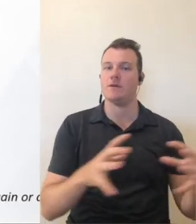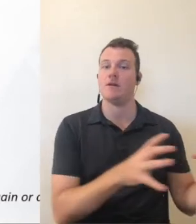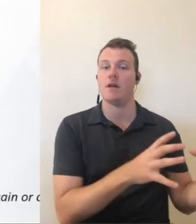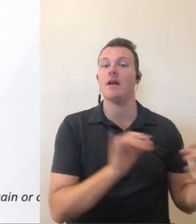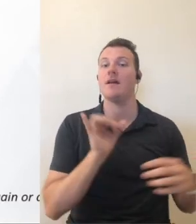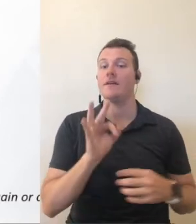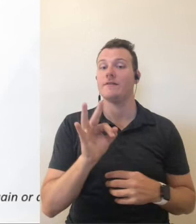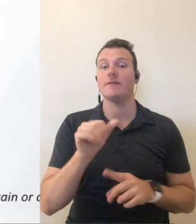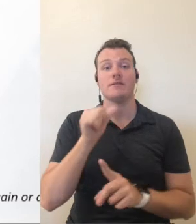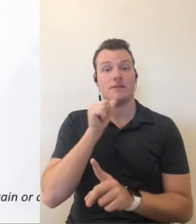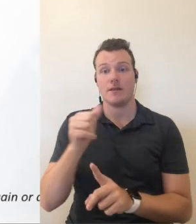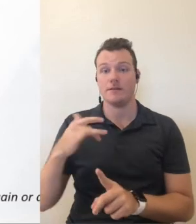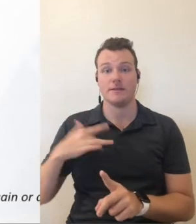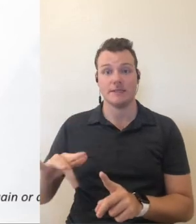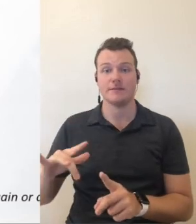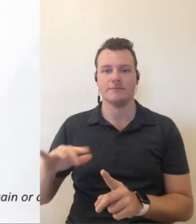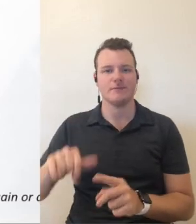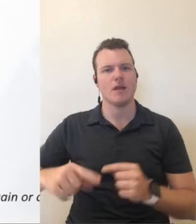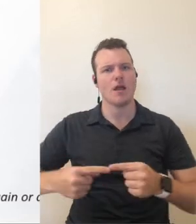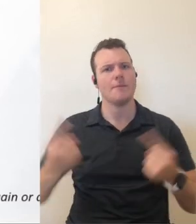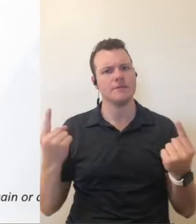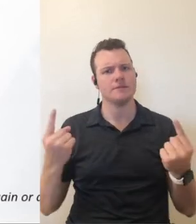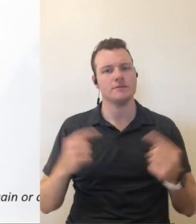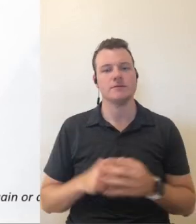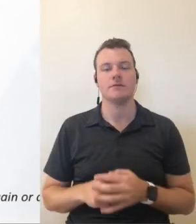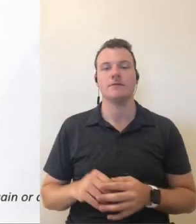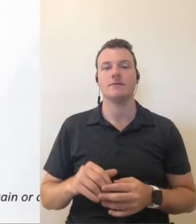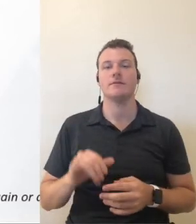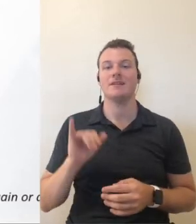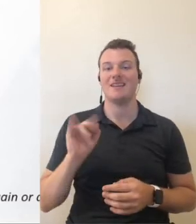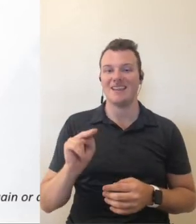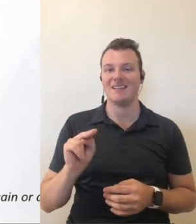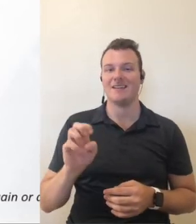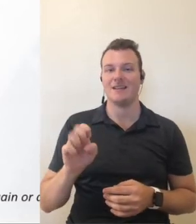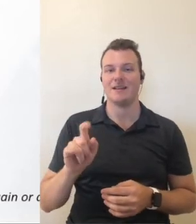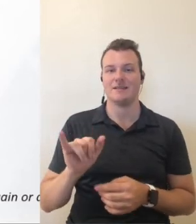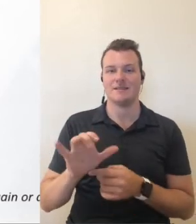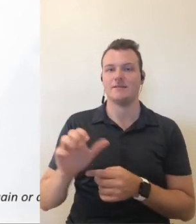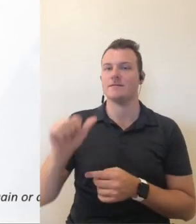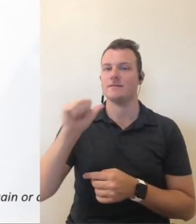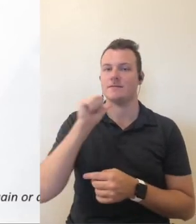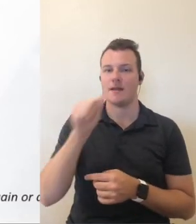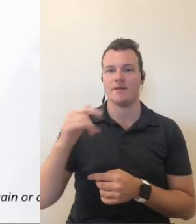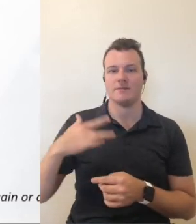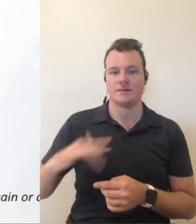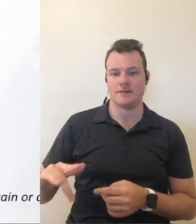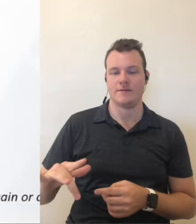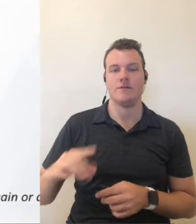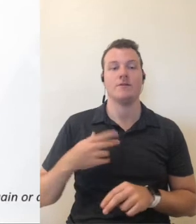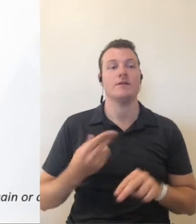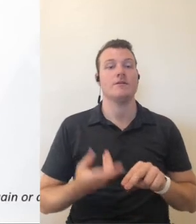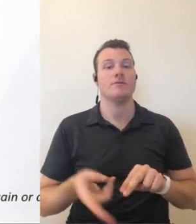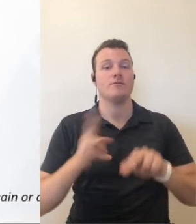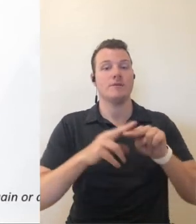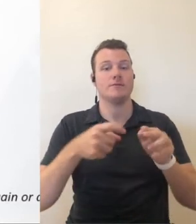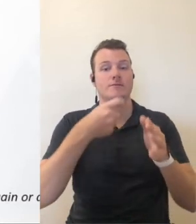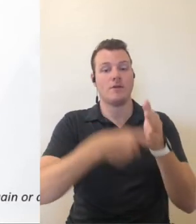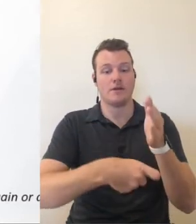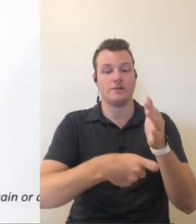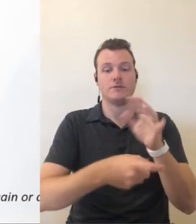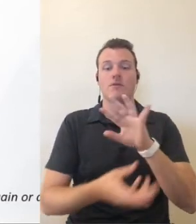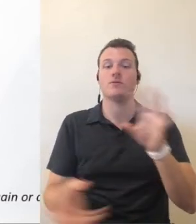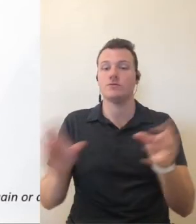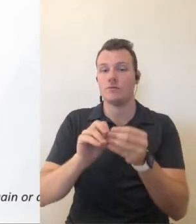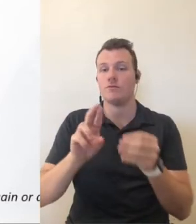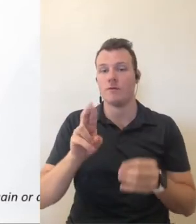effect. Here, if we have an inelastic demand and we raise prices, our total